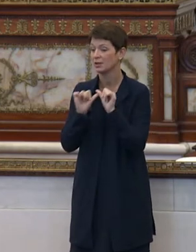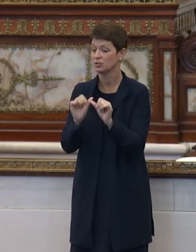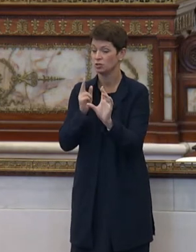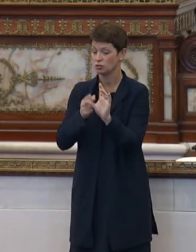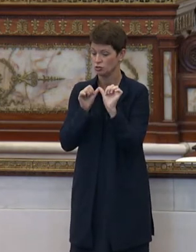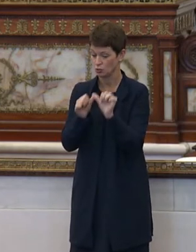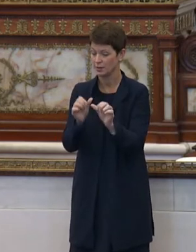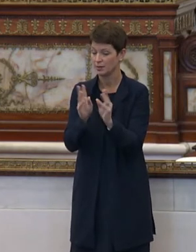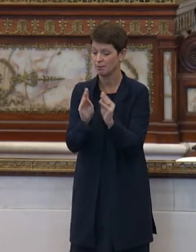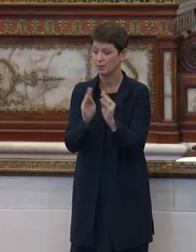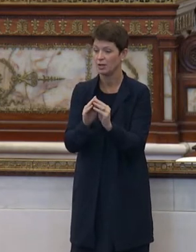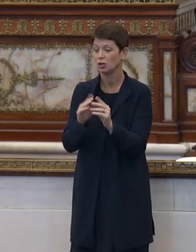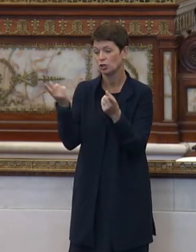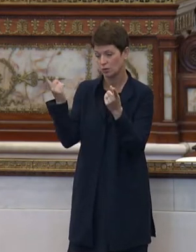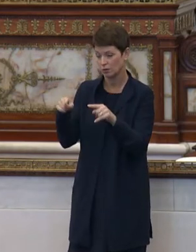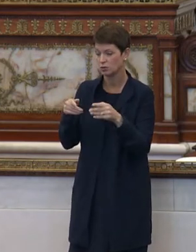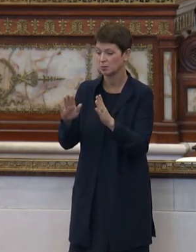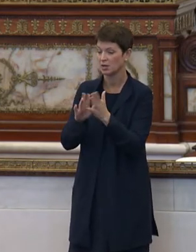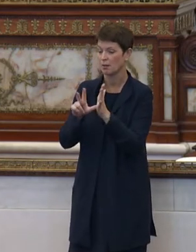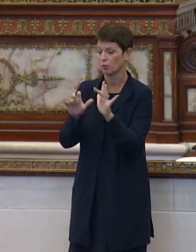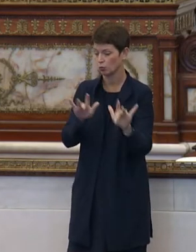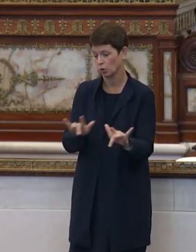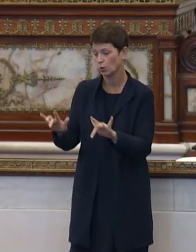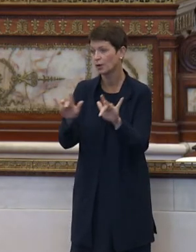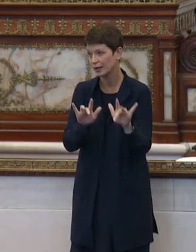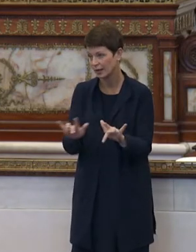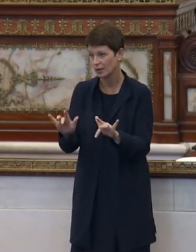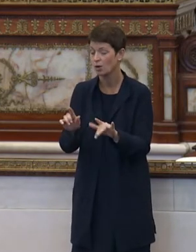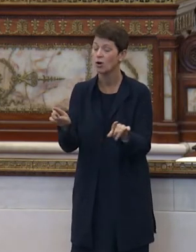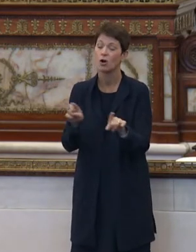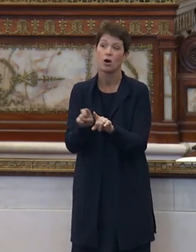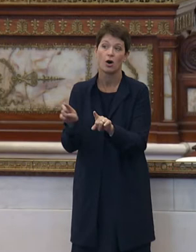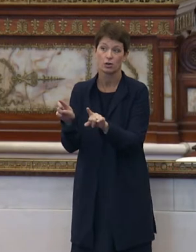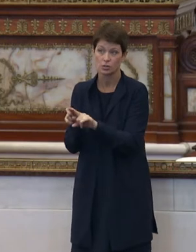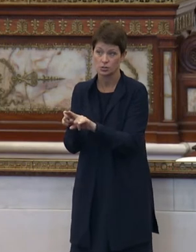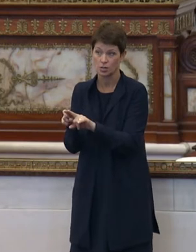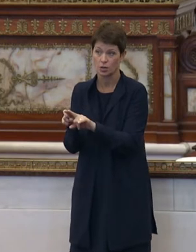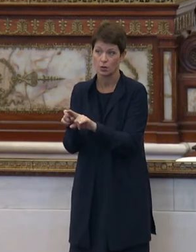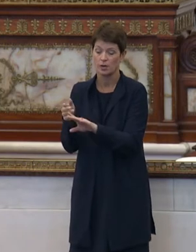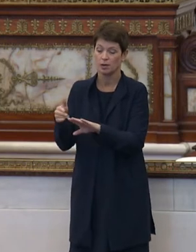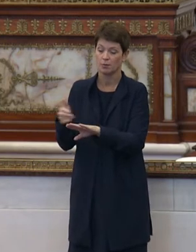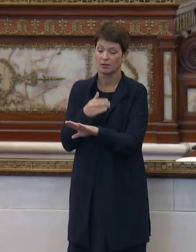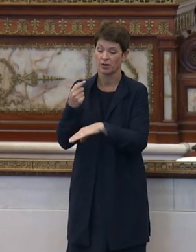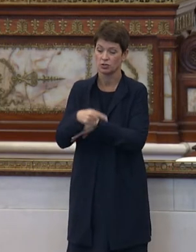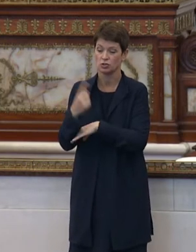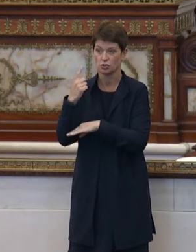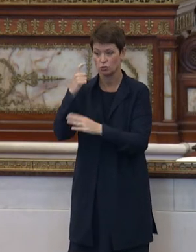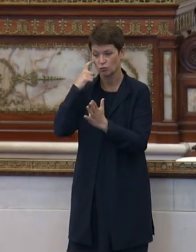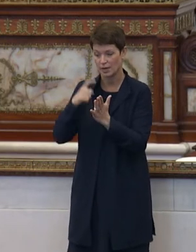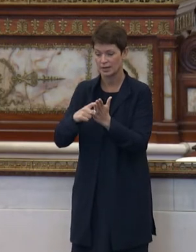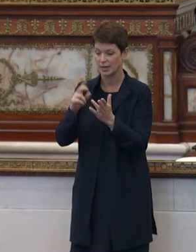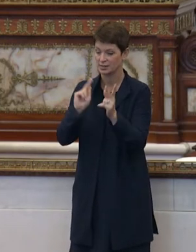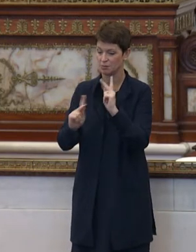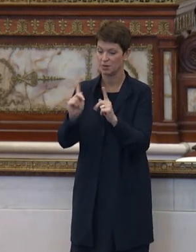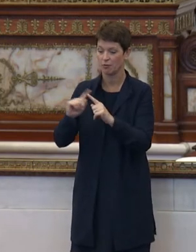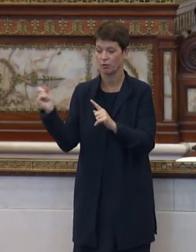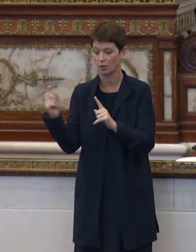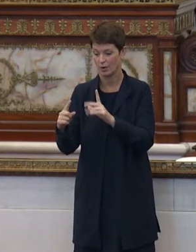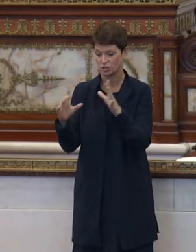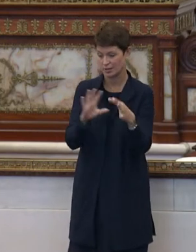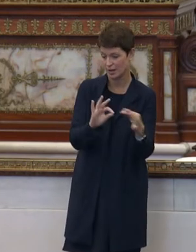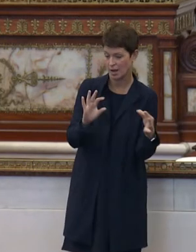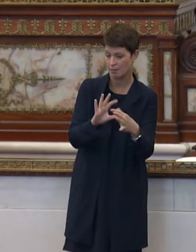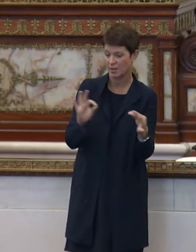to be in the meeting, you are consenting to being recorded. Additionally, prior to recognizing members for their questions or comments